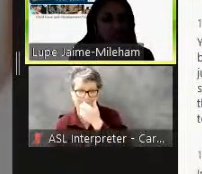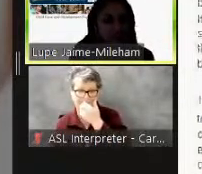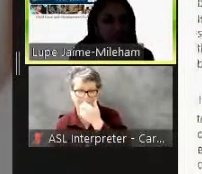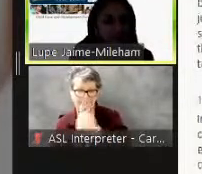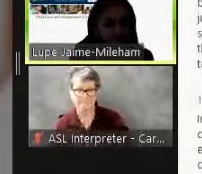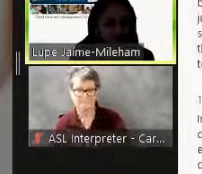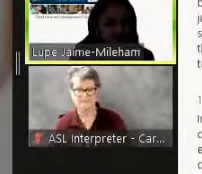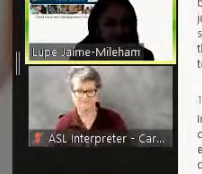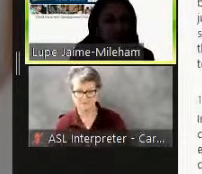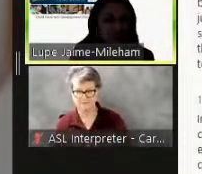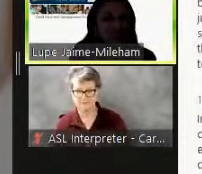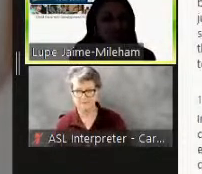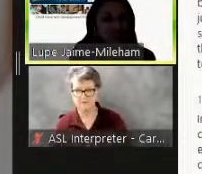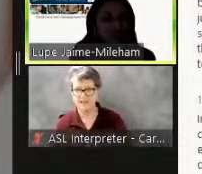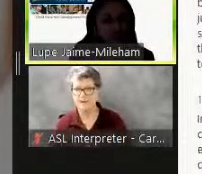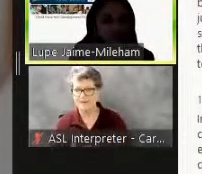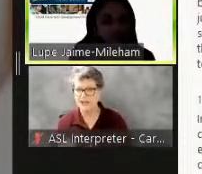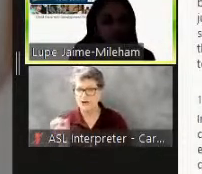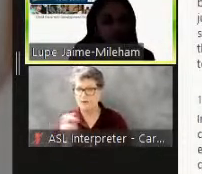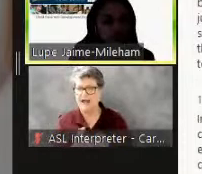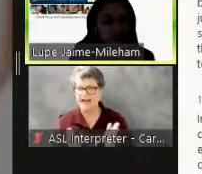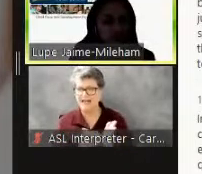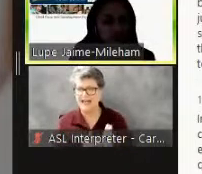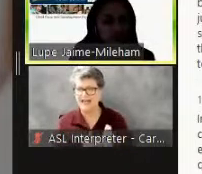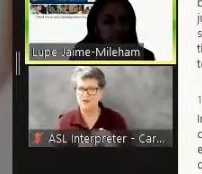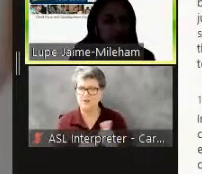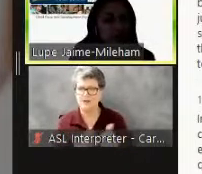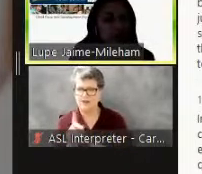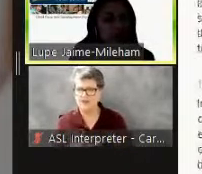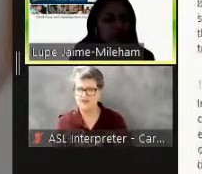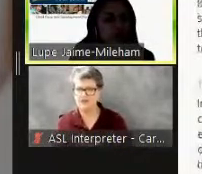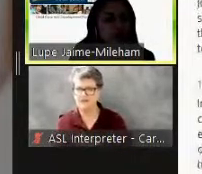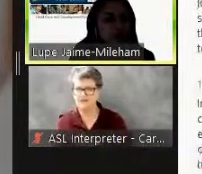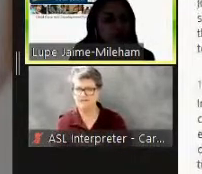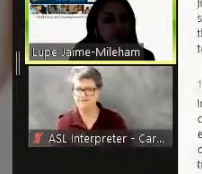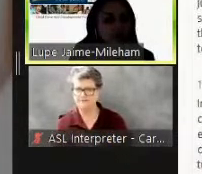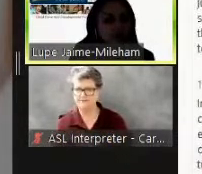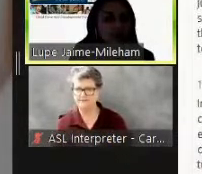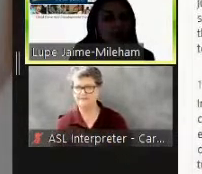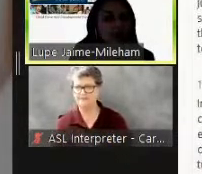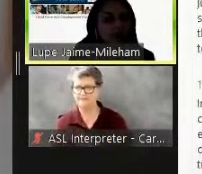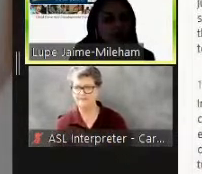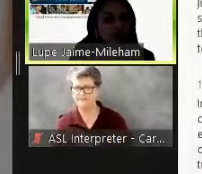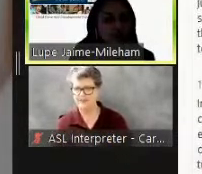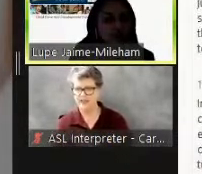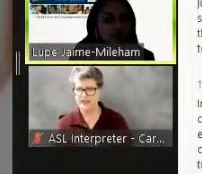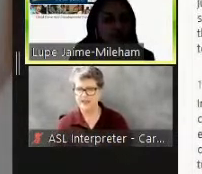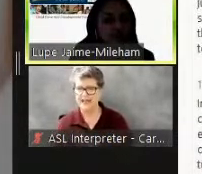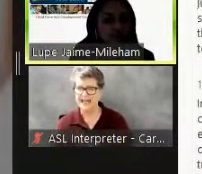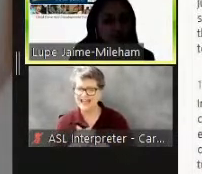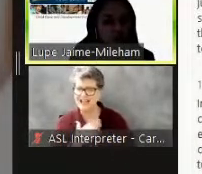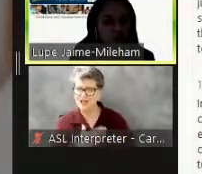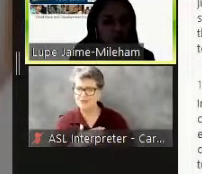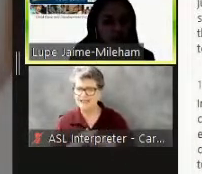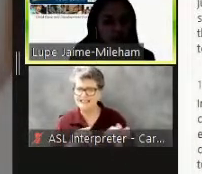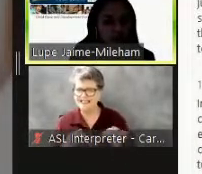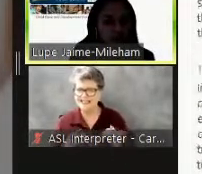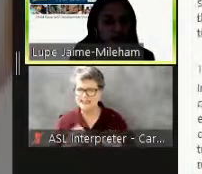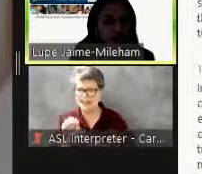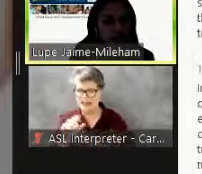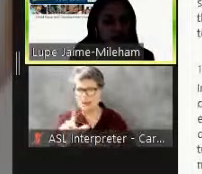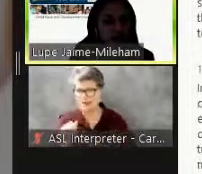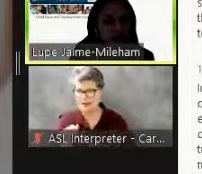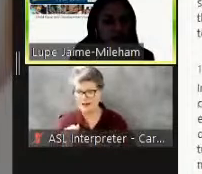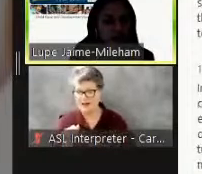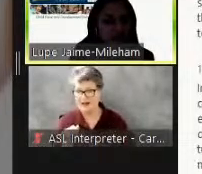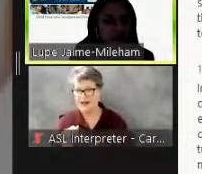Okay, let me go back again to another question. So it says, can you please explain the COLA? That